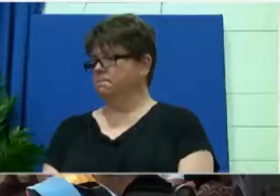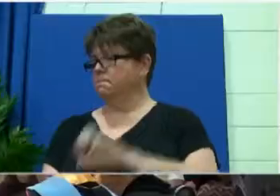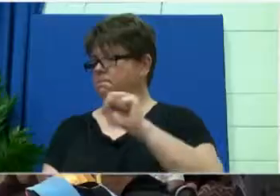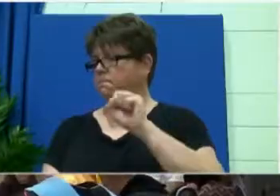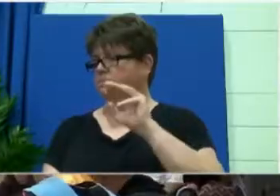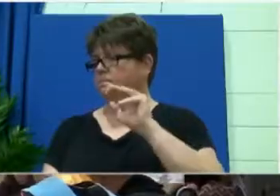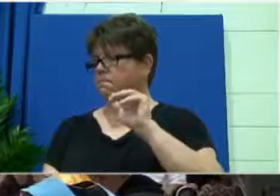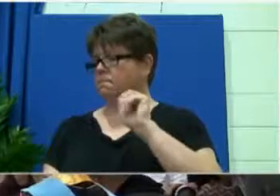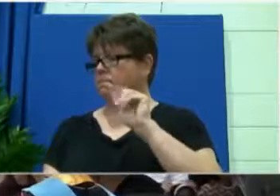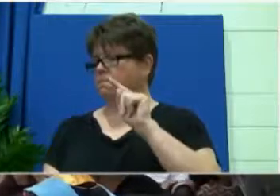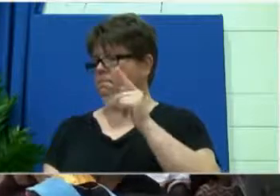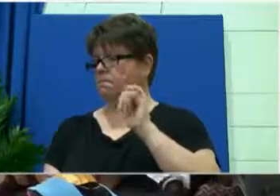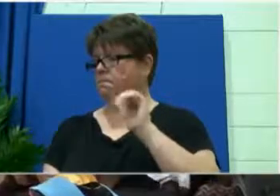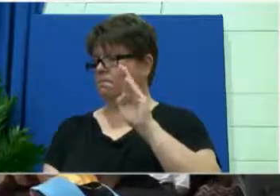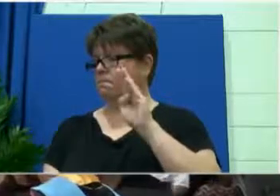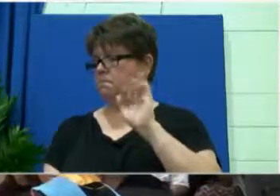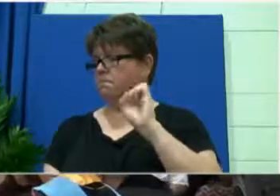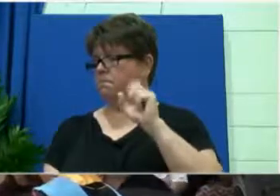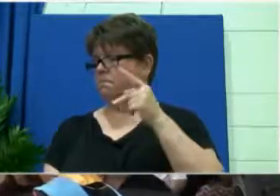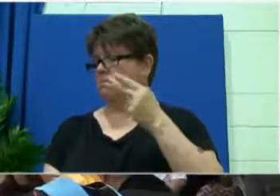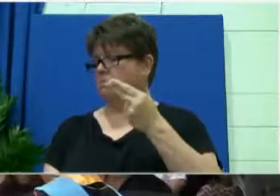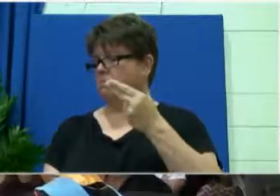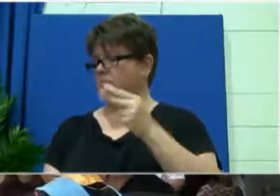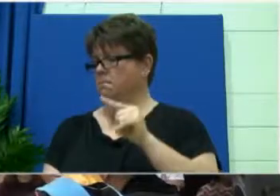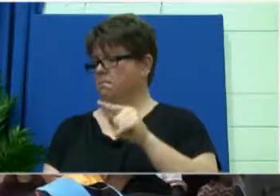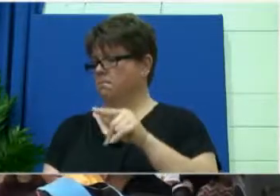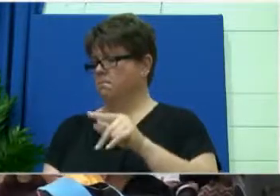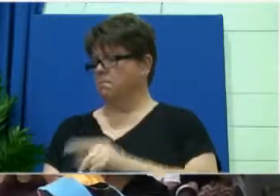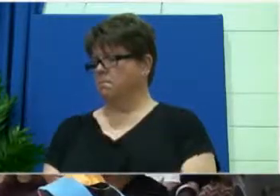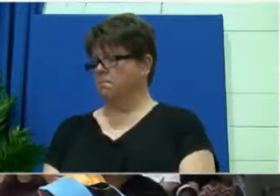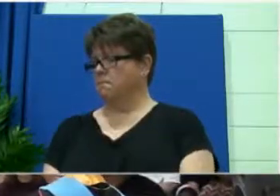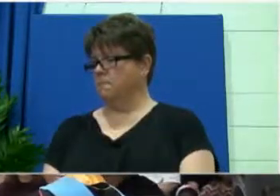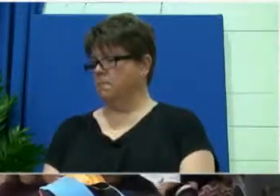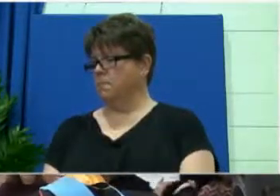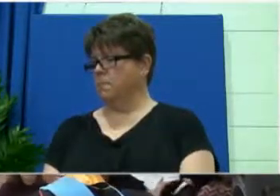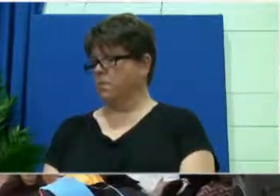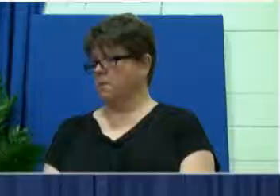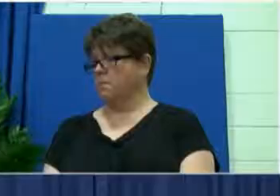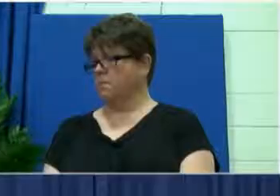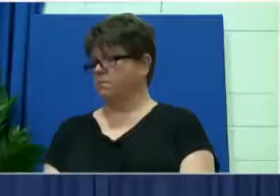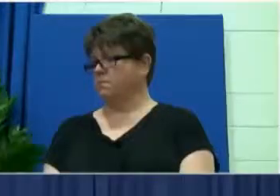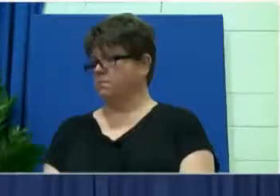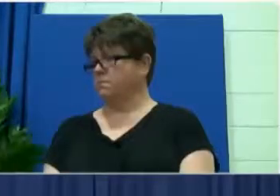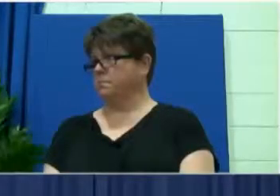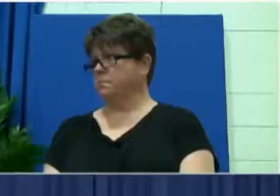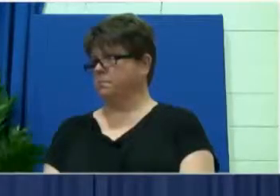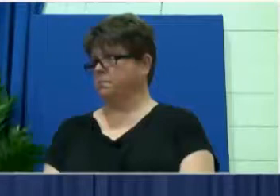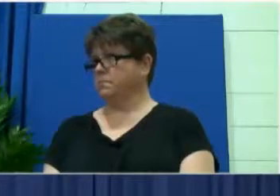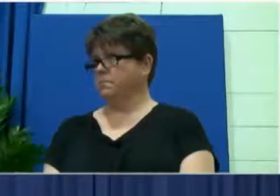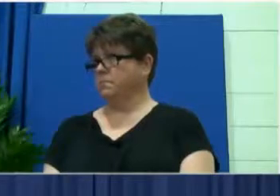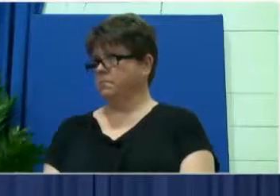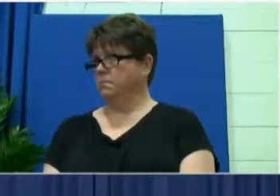Samantha Lee Bishop, Associate in Applied Science, Radiologic Technology.